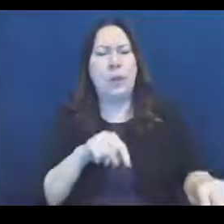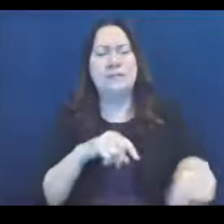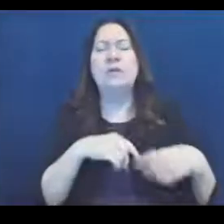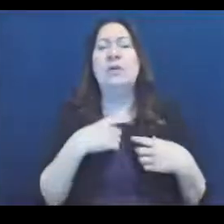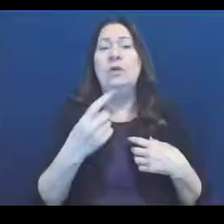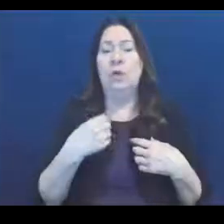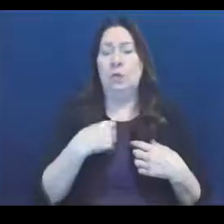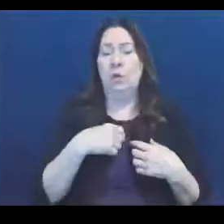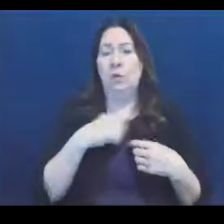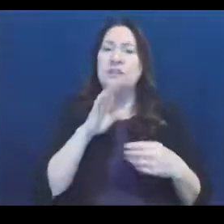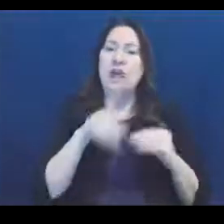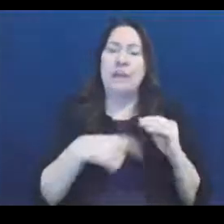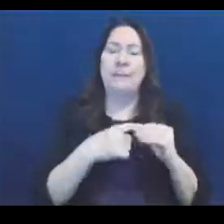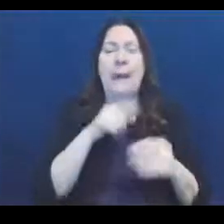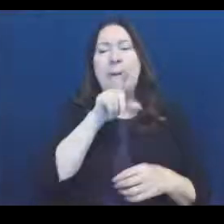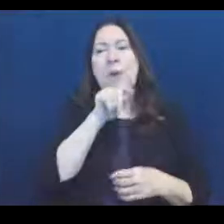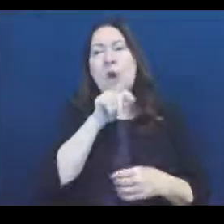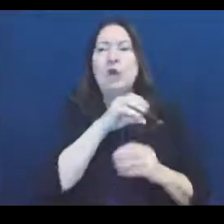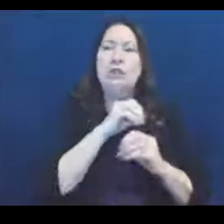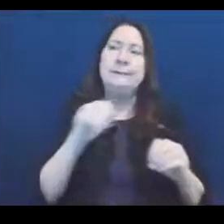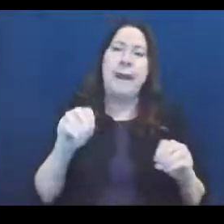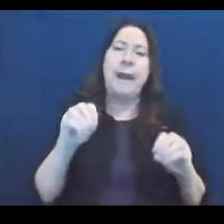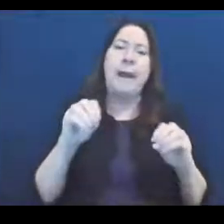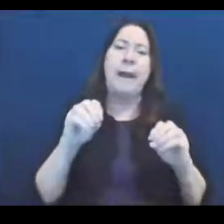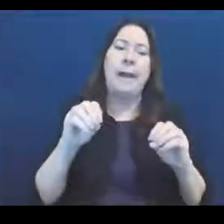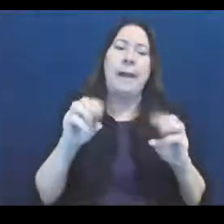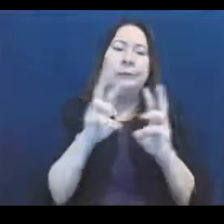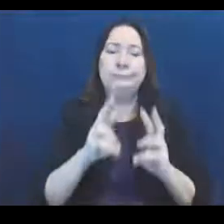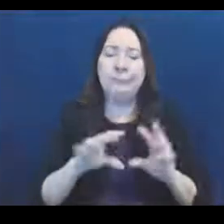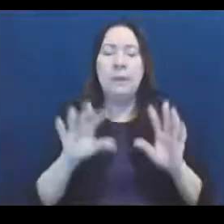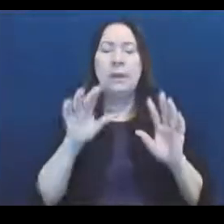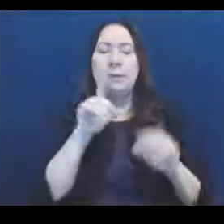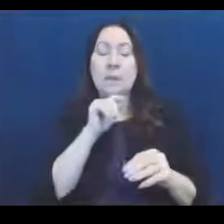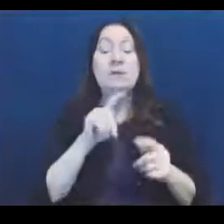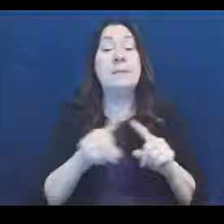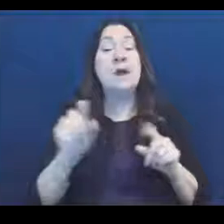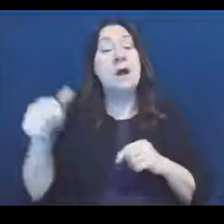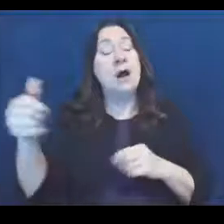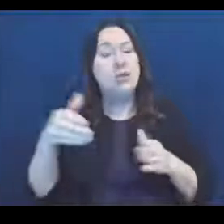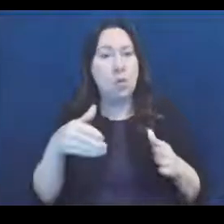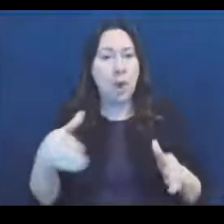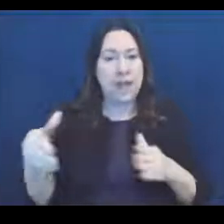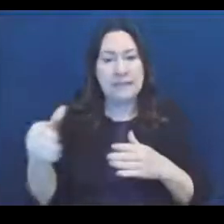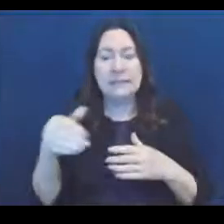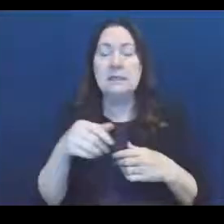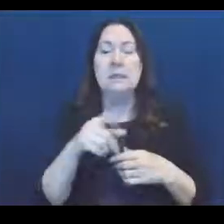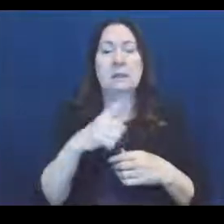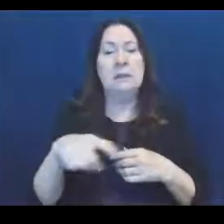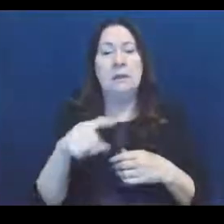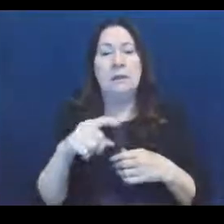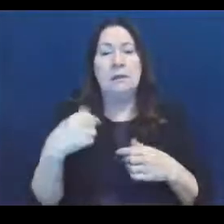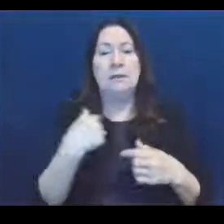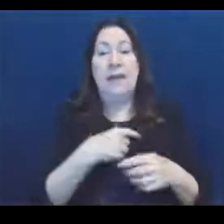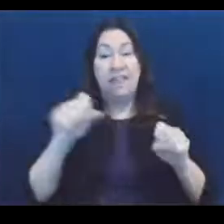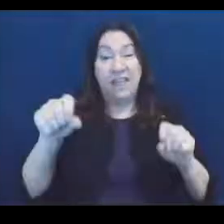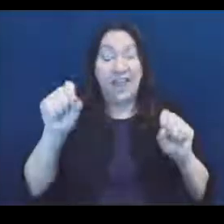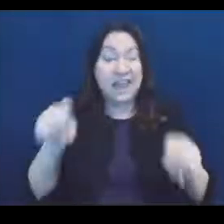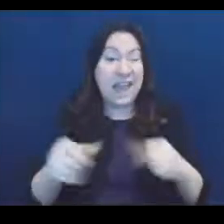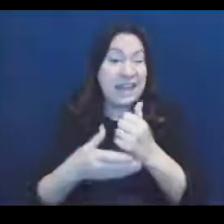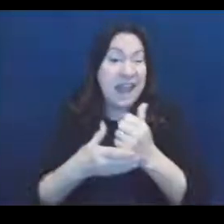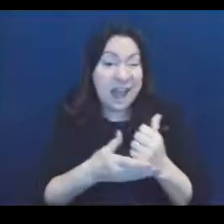about birds, non-meteorological targets, but what are ways other non-meteorological targets can help